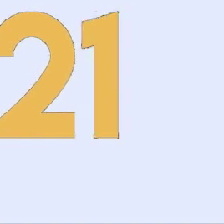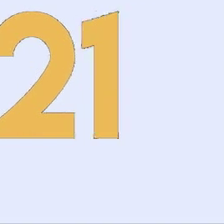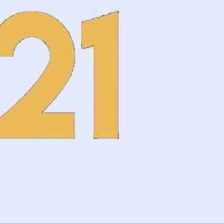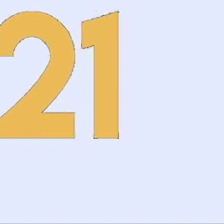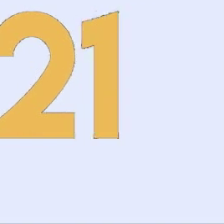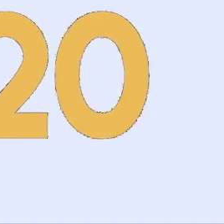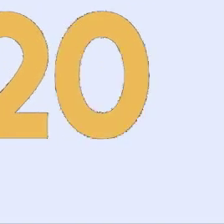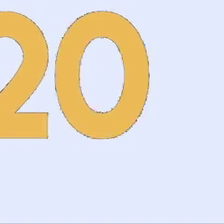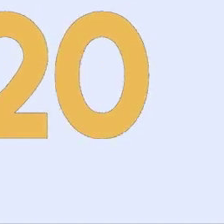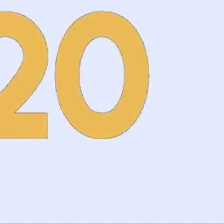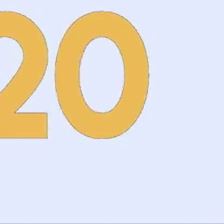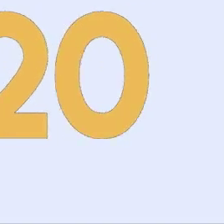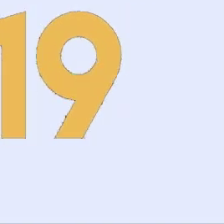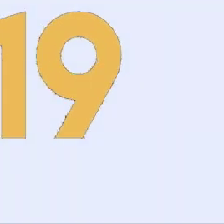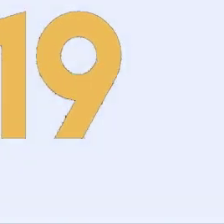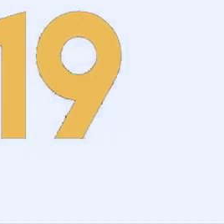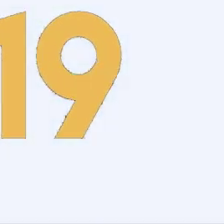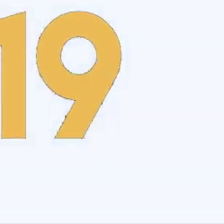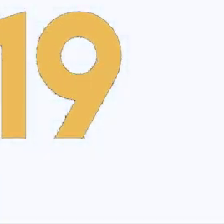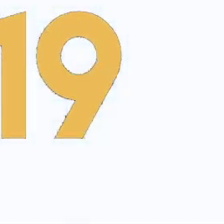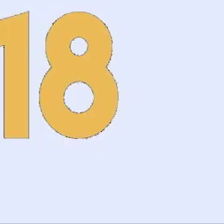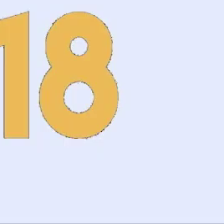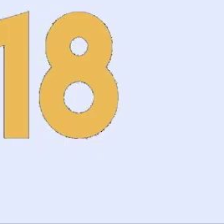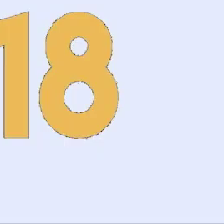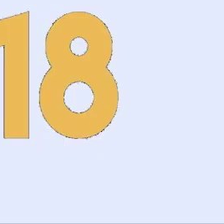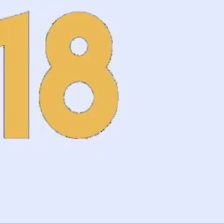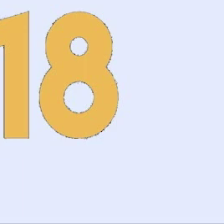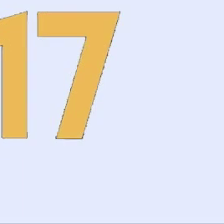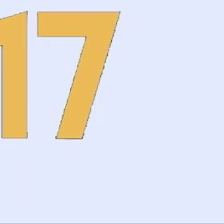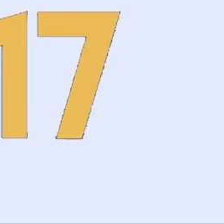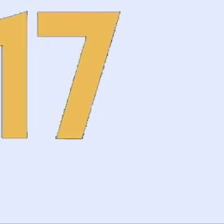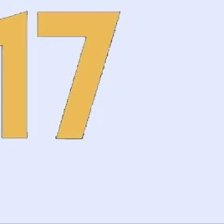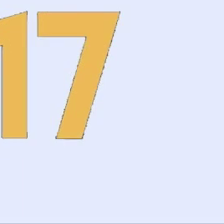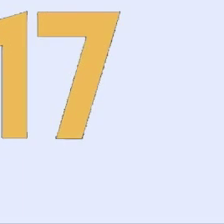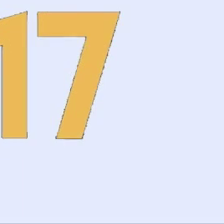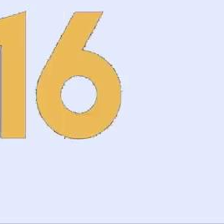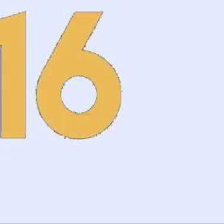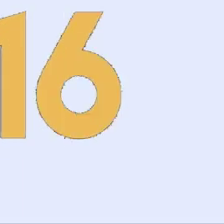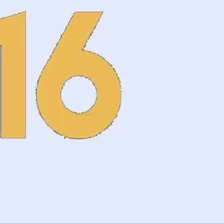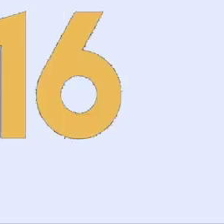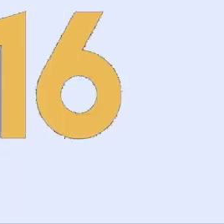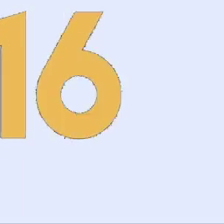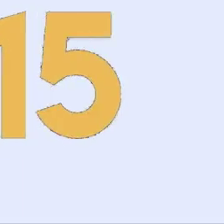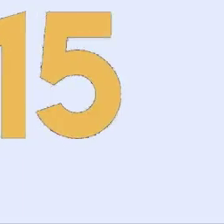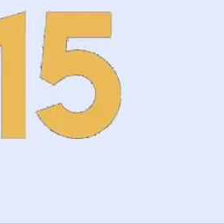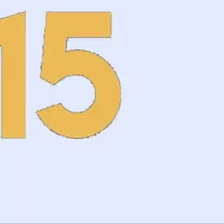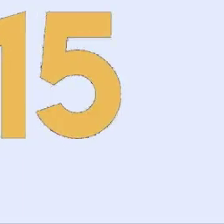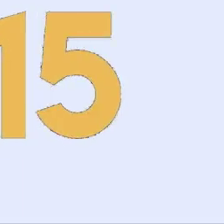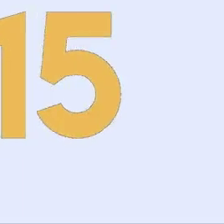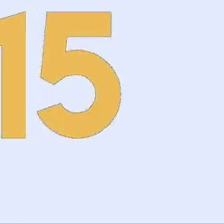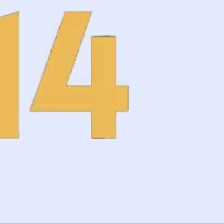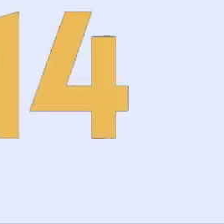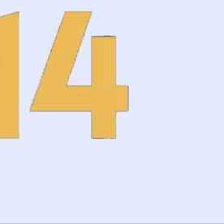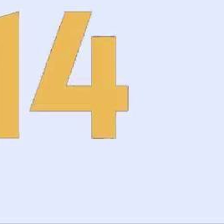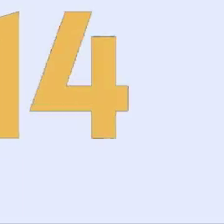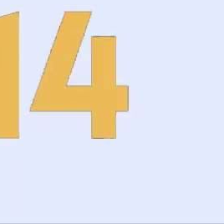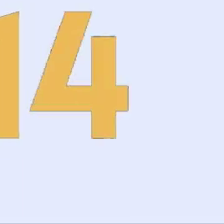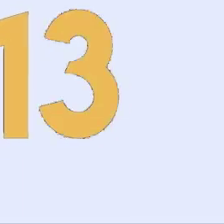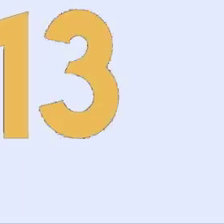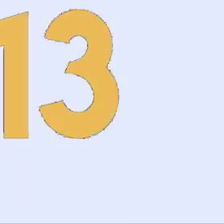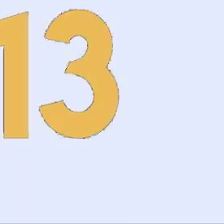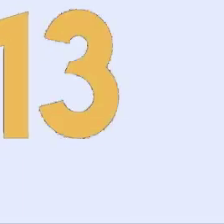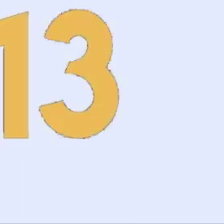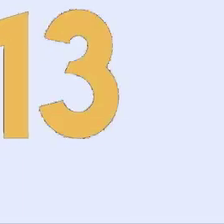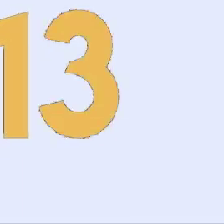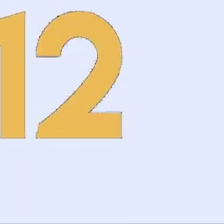name. I do not care if you lying. Call me by your name. Tell me you love me in